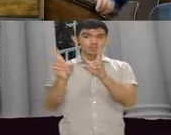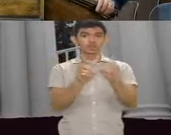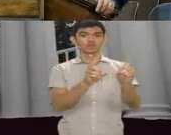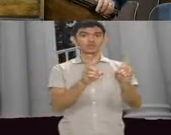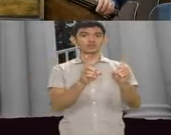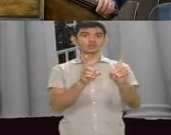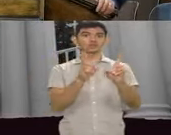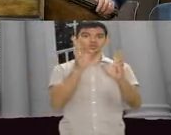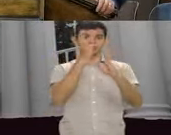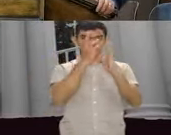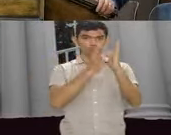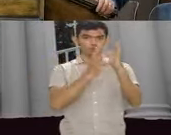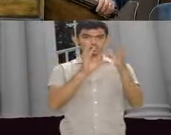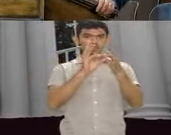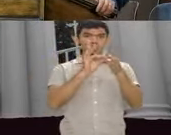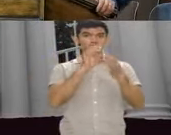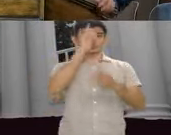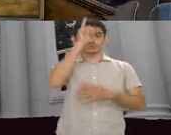God.